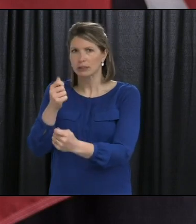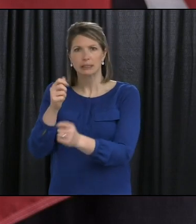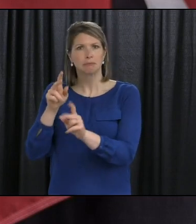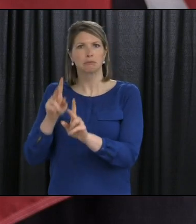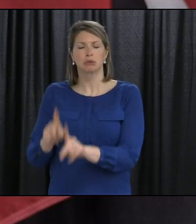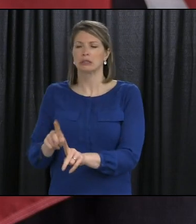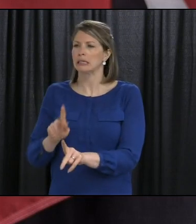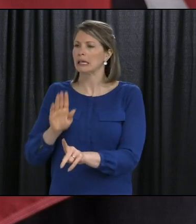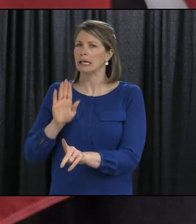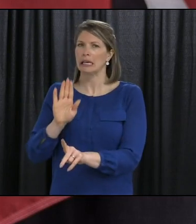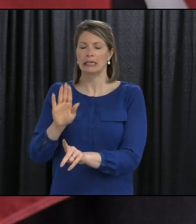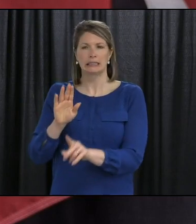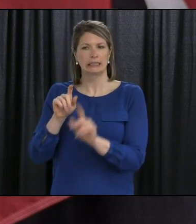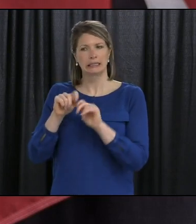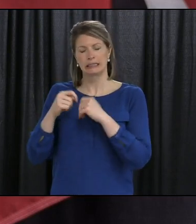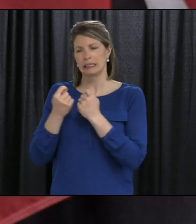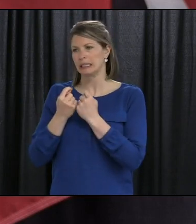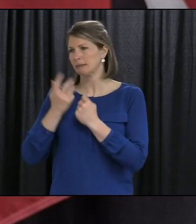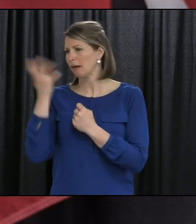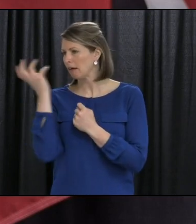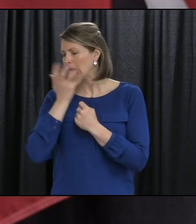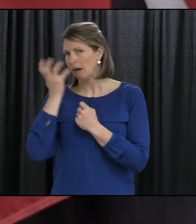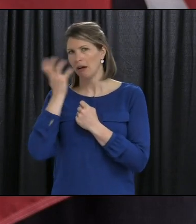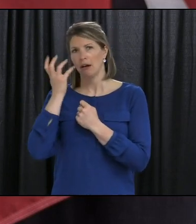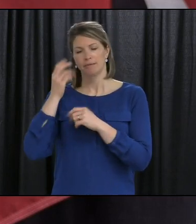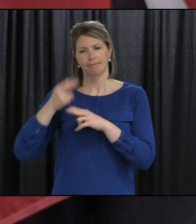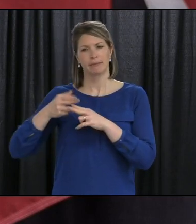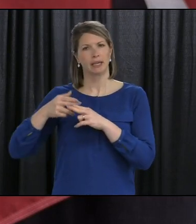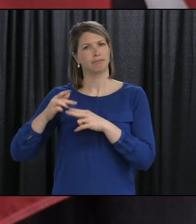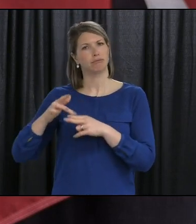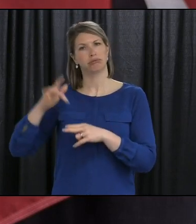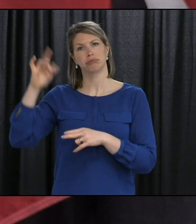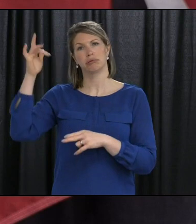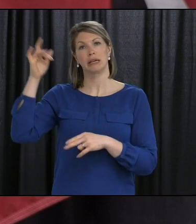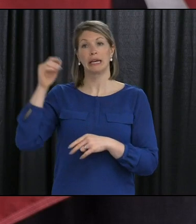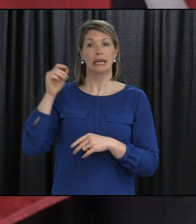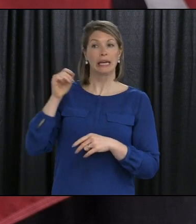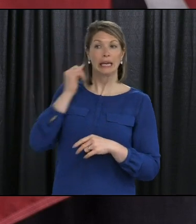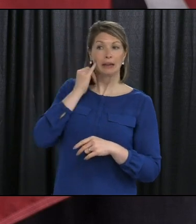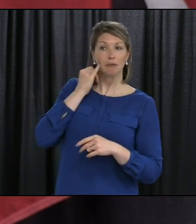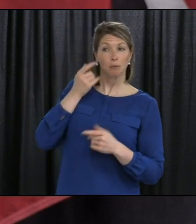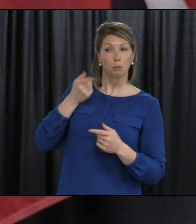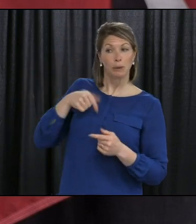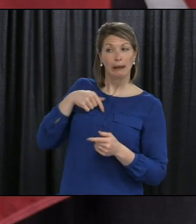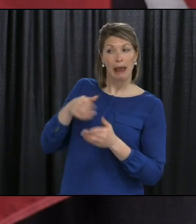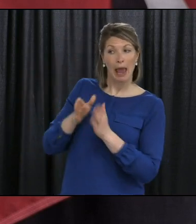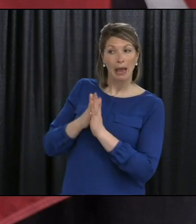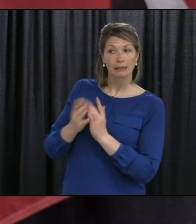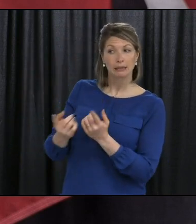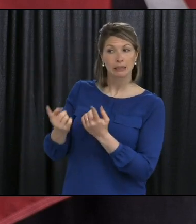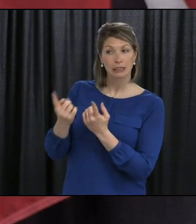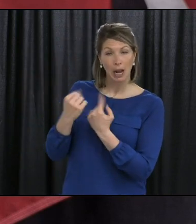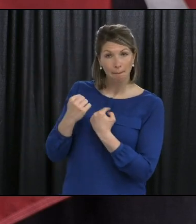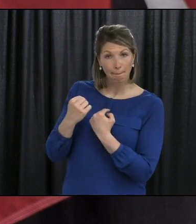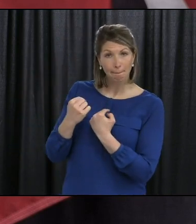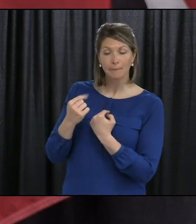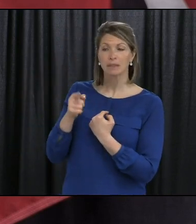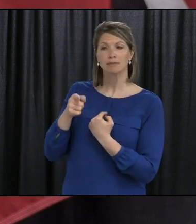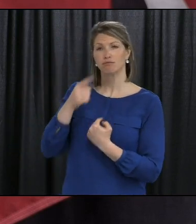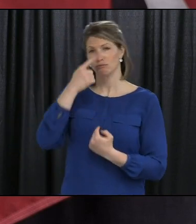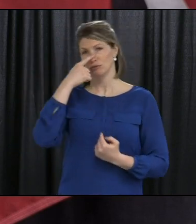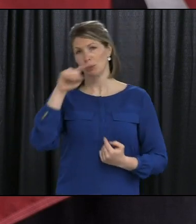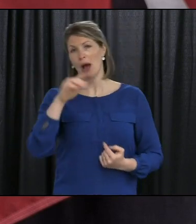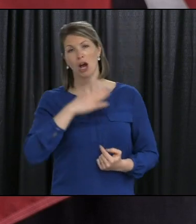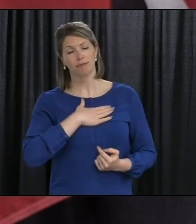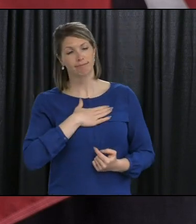of supporting people behind him. Does some great work, and I'm sure he would not hesitate if we made the call to bring him back to this table. But there's no scheduled date,